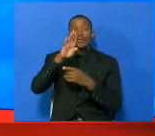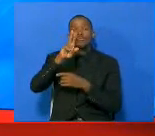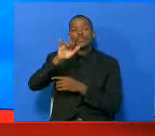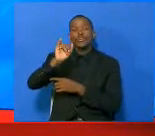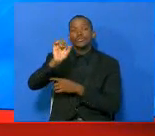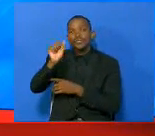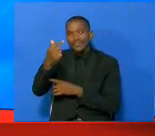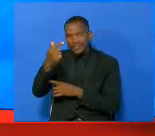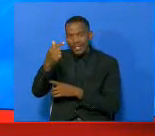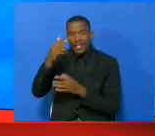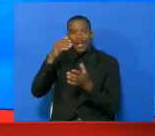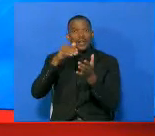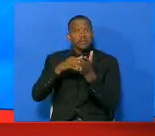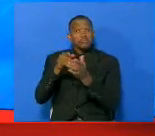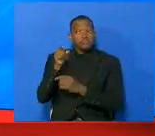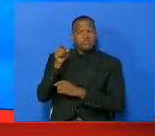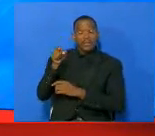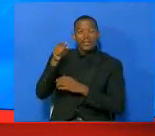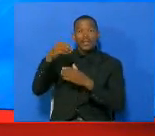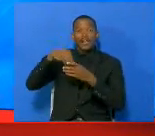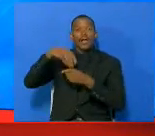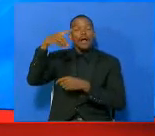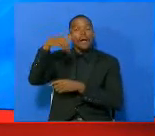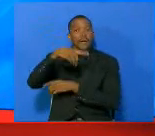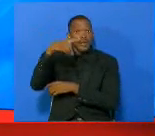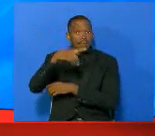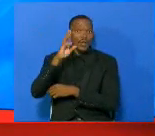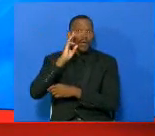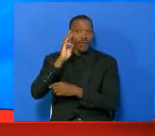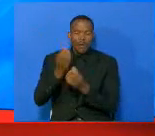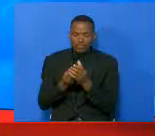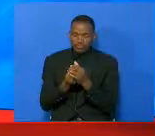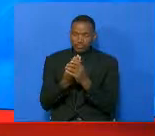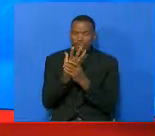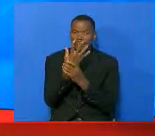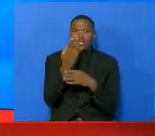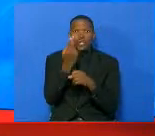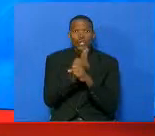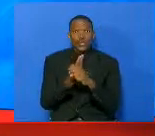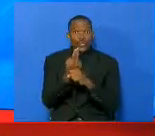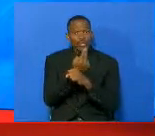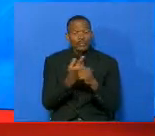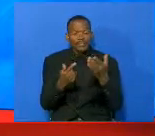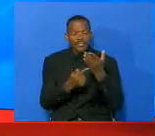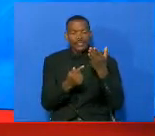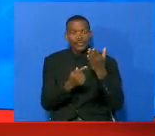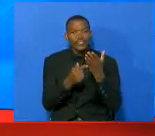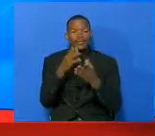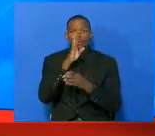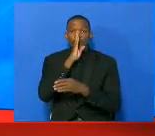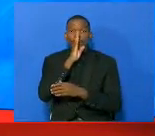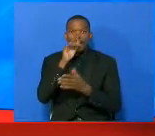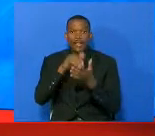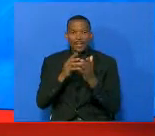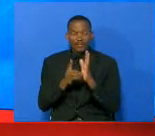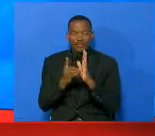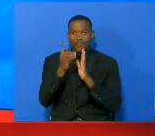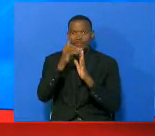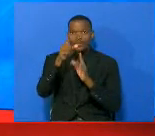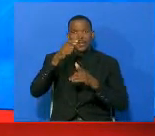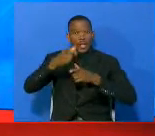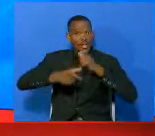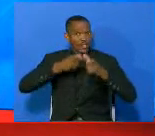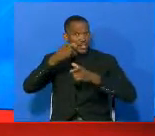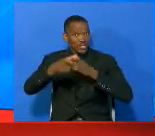of Science and Technology BUIST kwa Phalatse go tla godisa thata tiriso ya maranyane a sešwa le go tlhabolola megama e tshwana